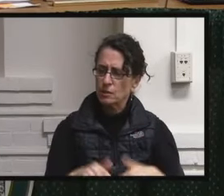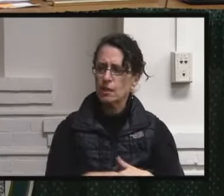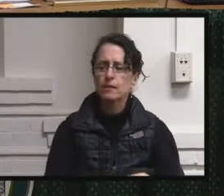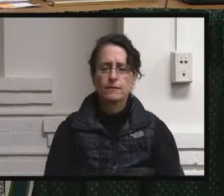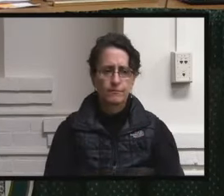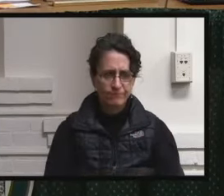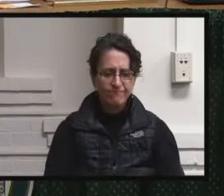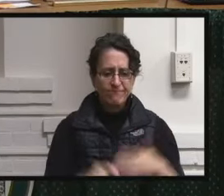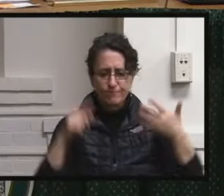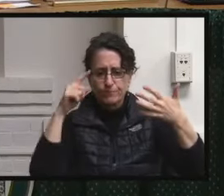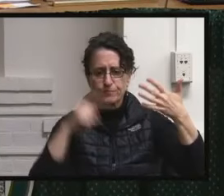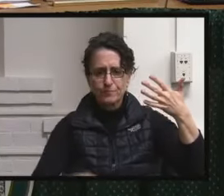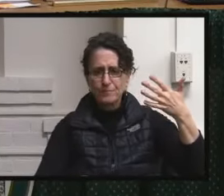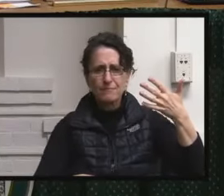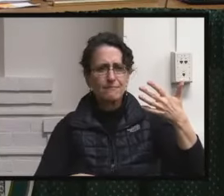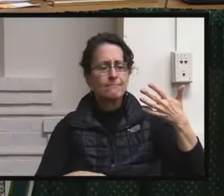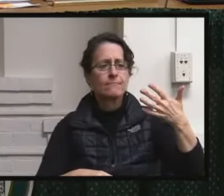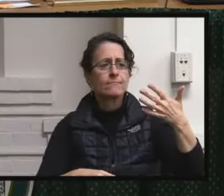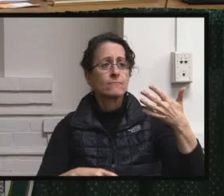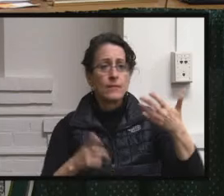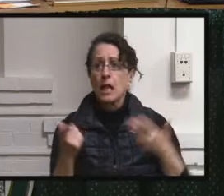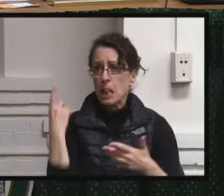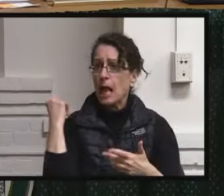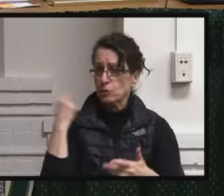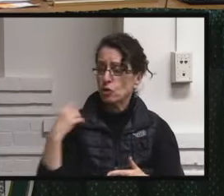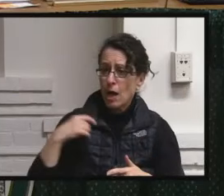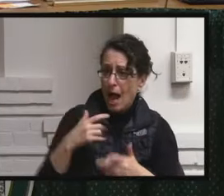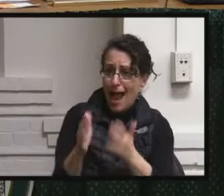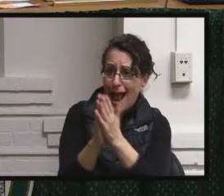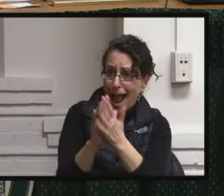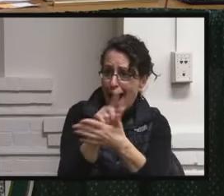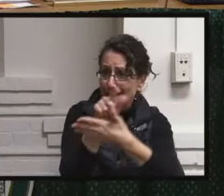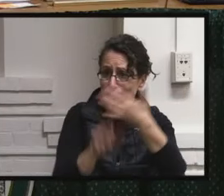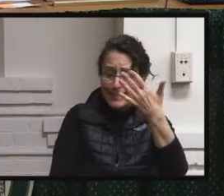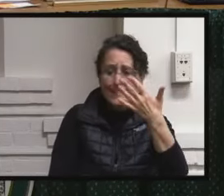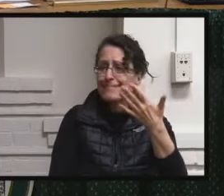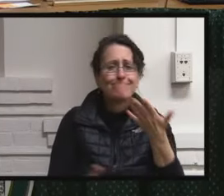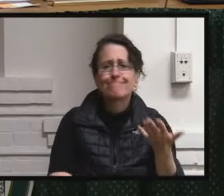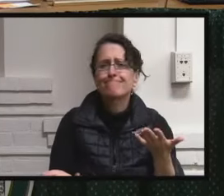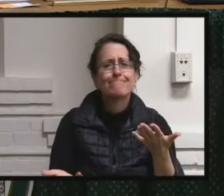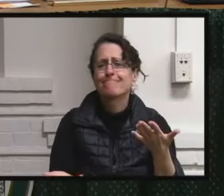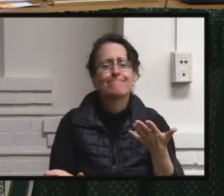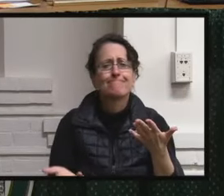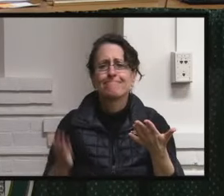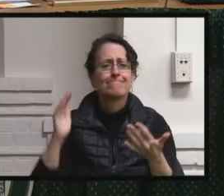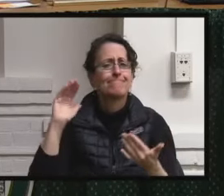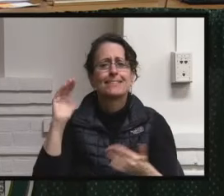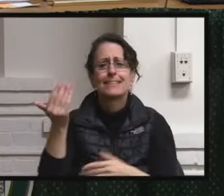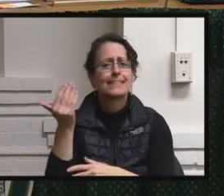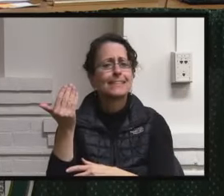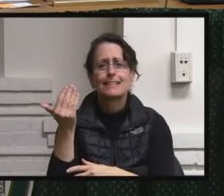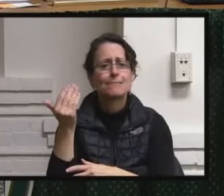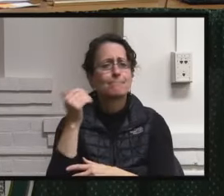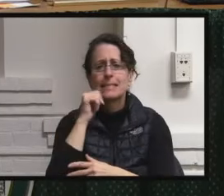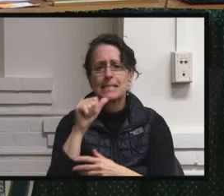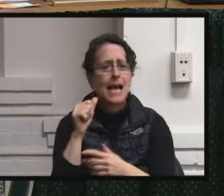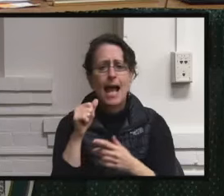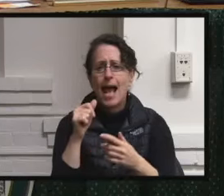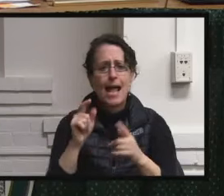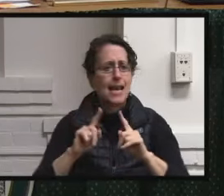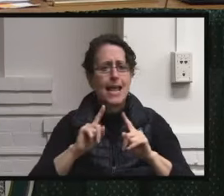these things are carryover questions from last year that haven't really been significantly and sufficiently